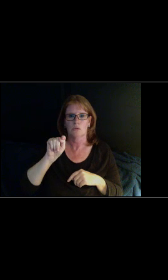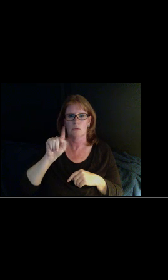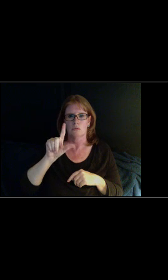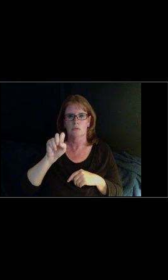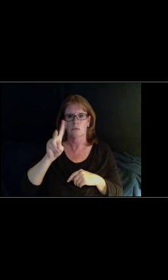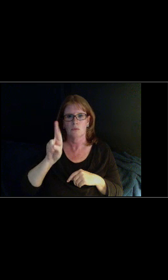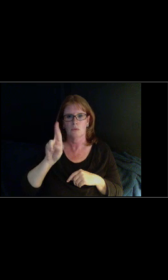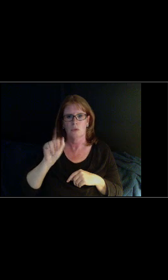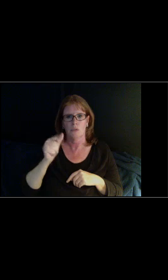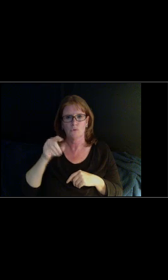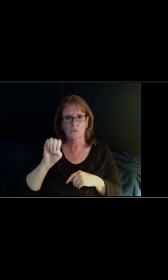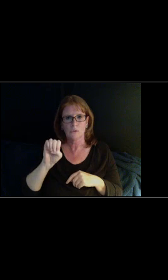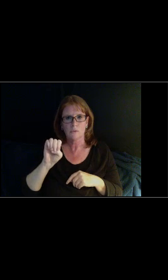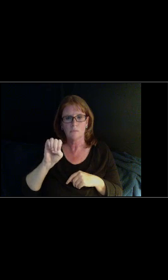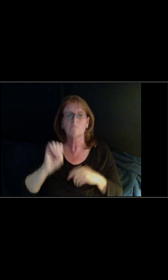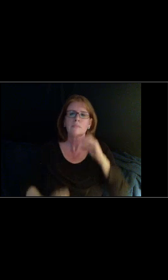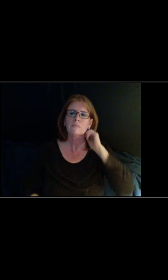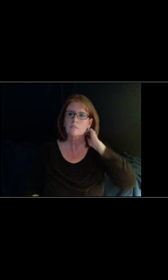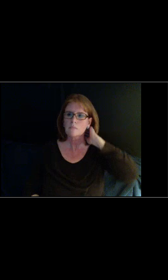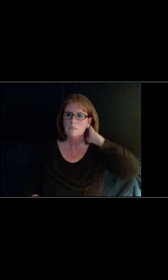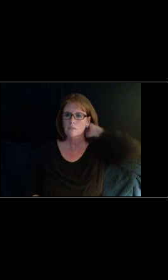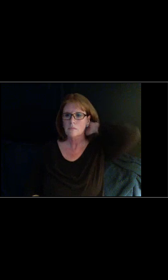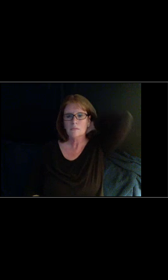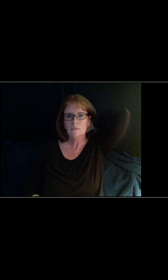is street leverage.